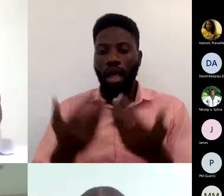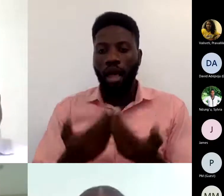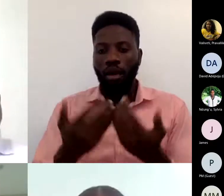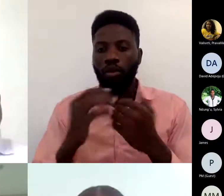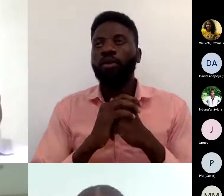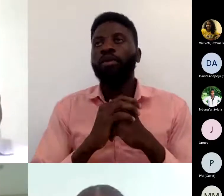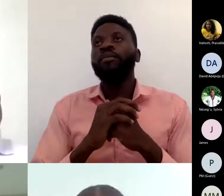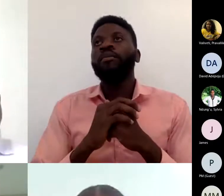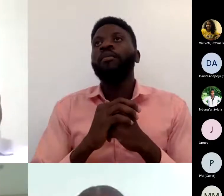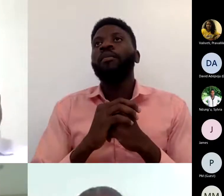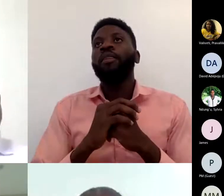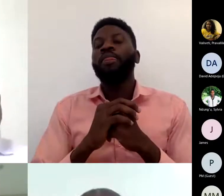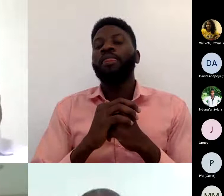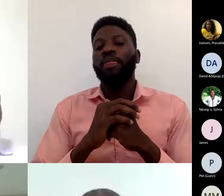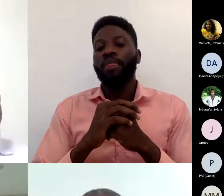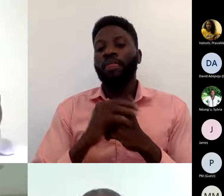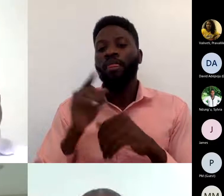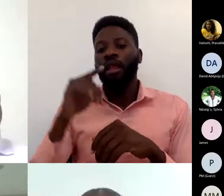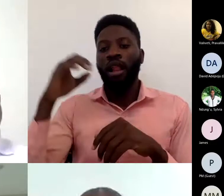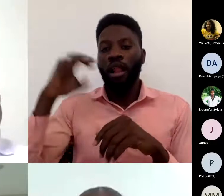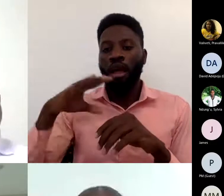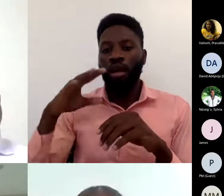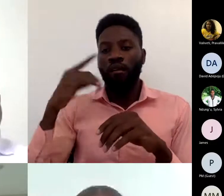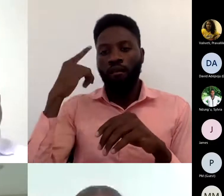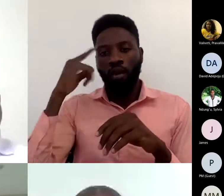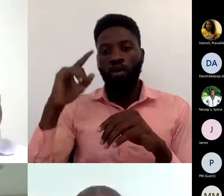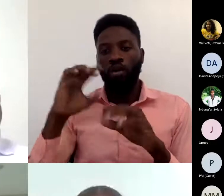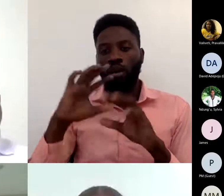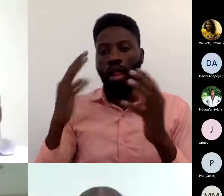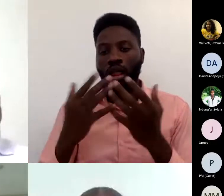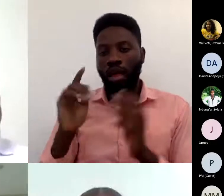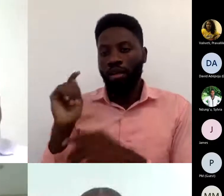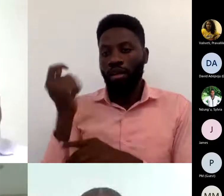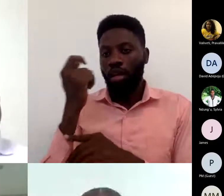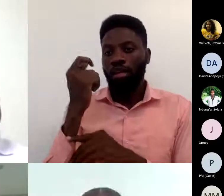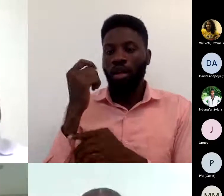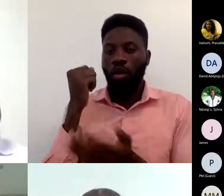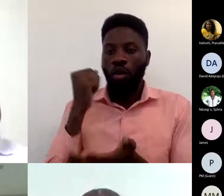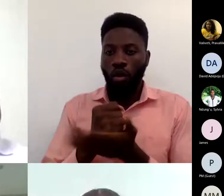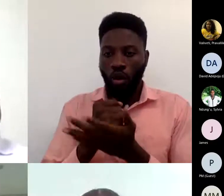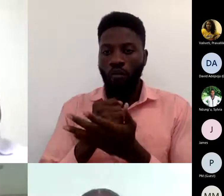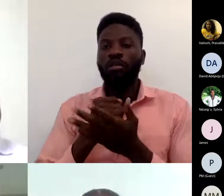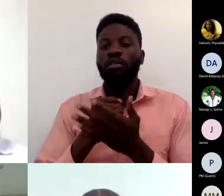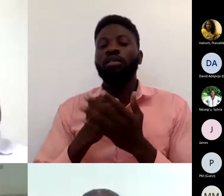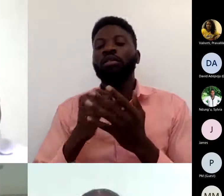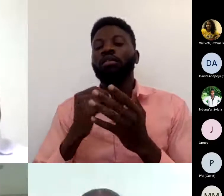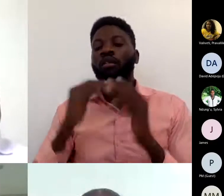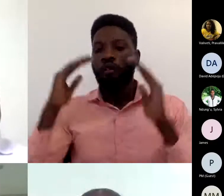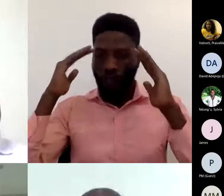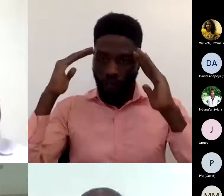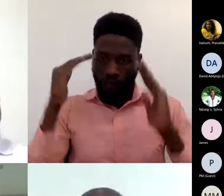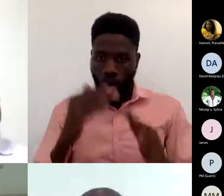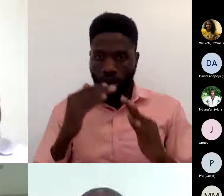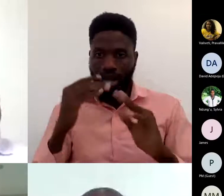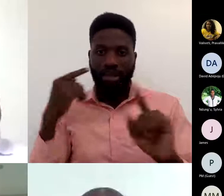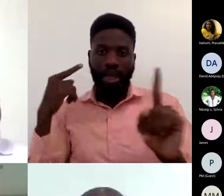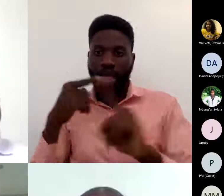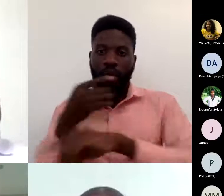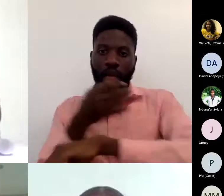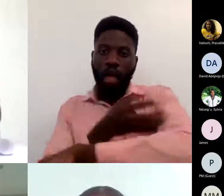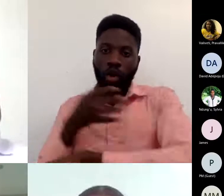In this Light for the World in the Kenya office focuses on economically empowering persons with